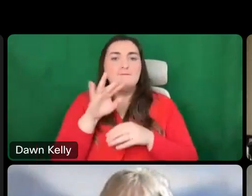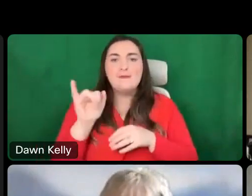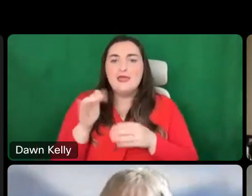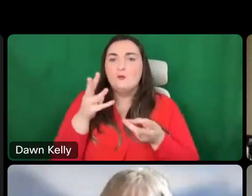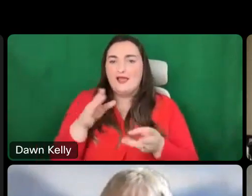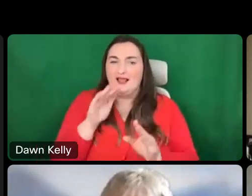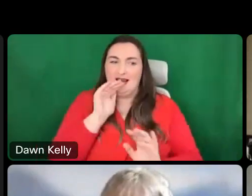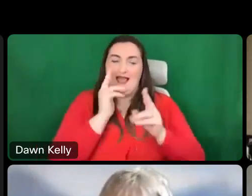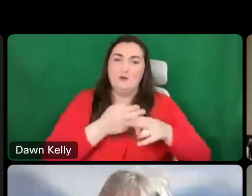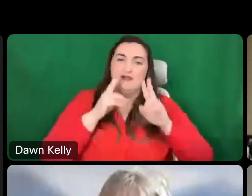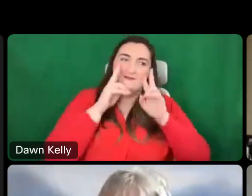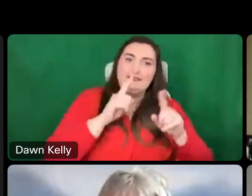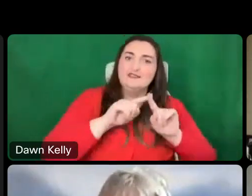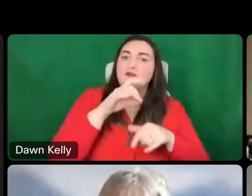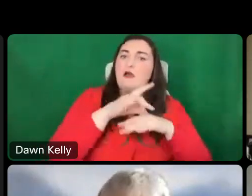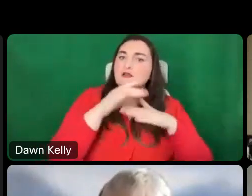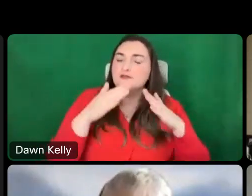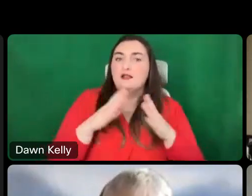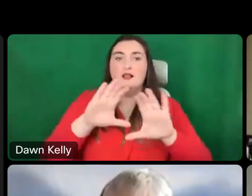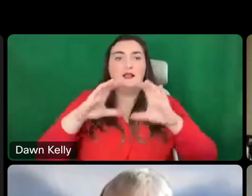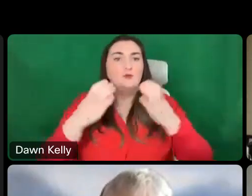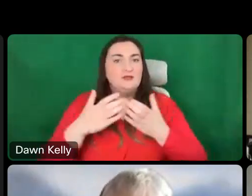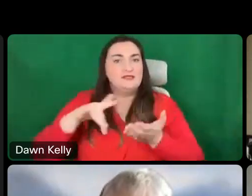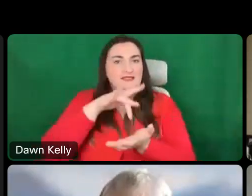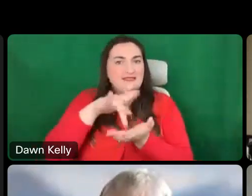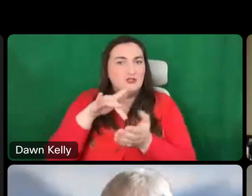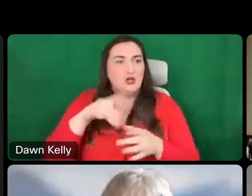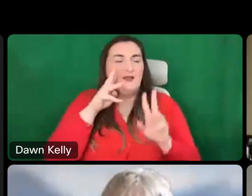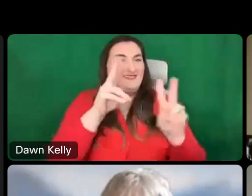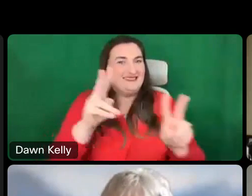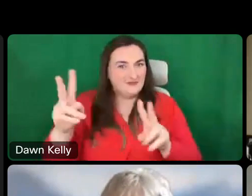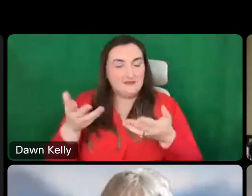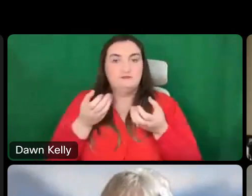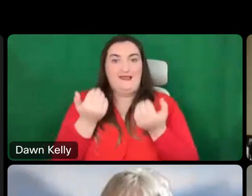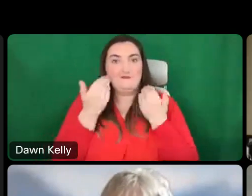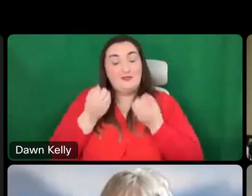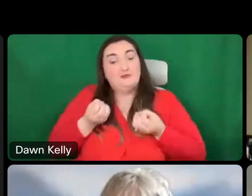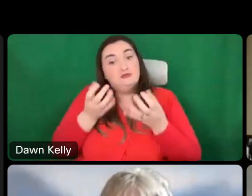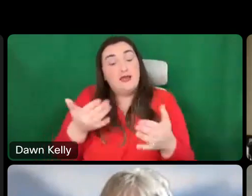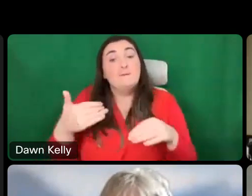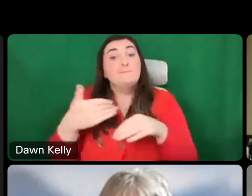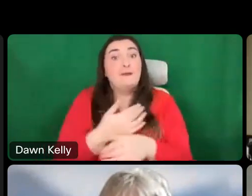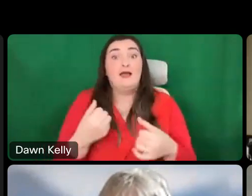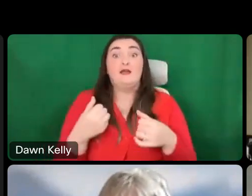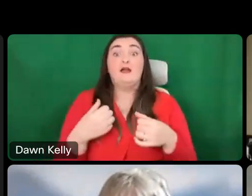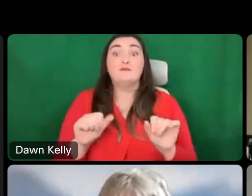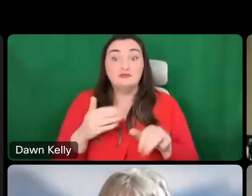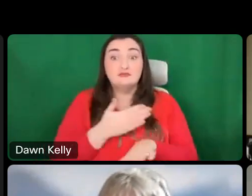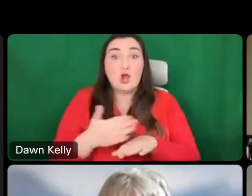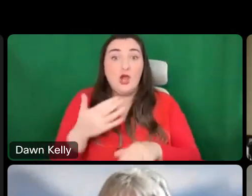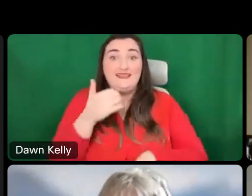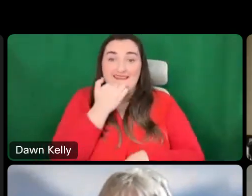and community sites and that. And I think once we know the actual commencement date, that everything will be ramped up towards